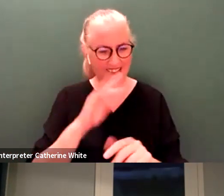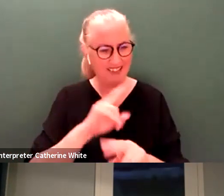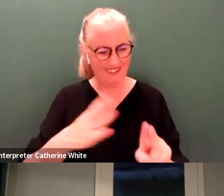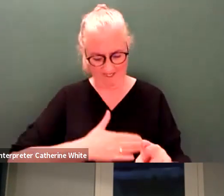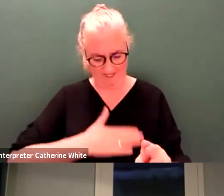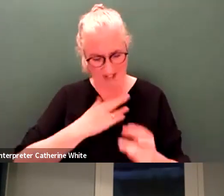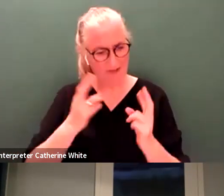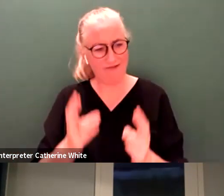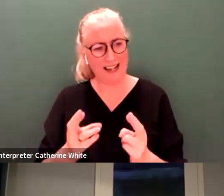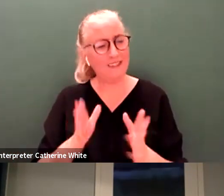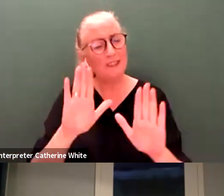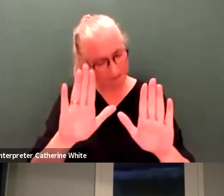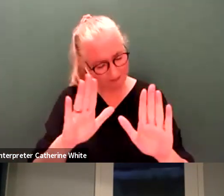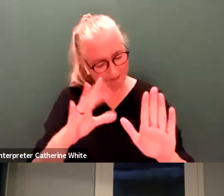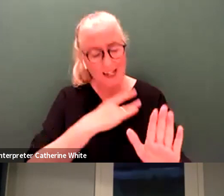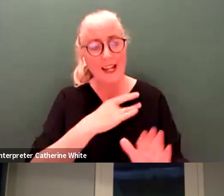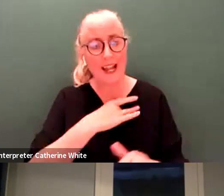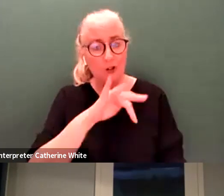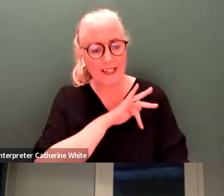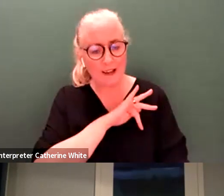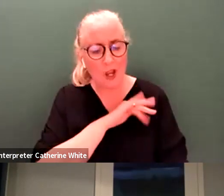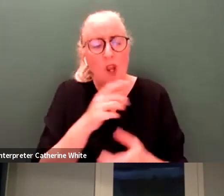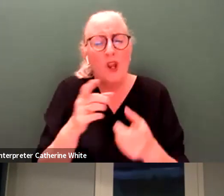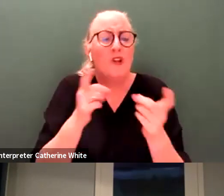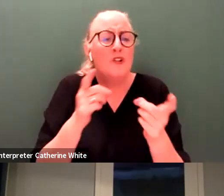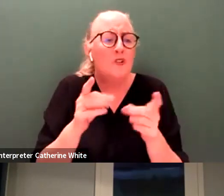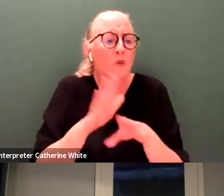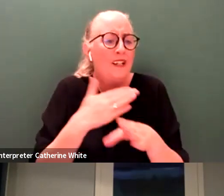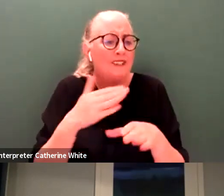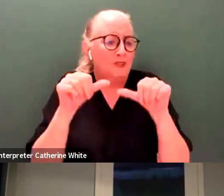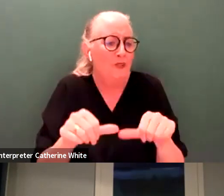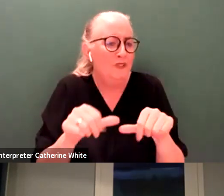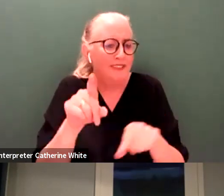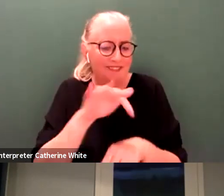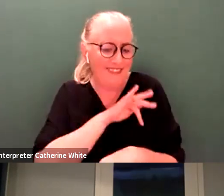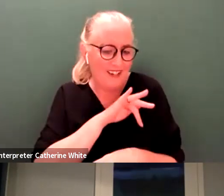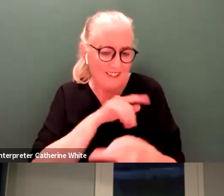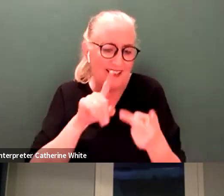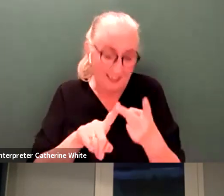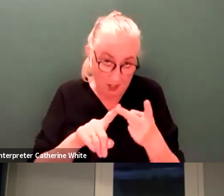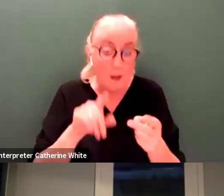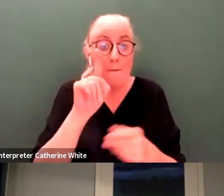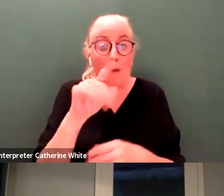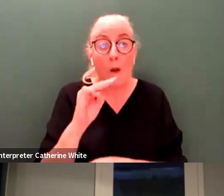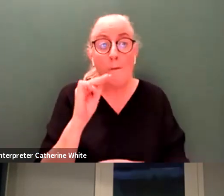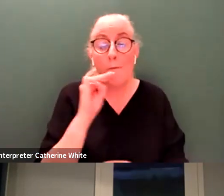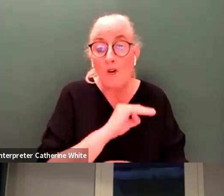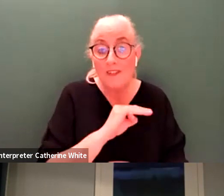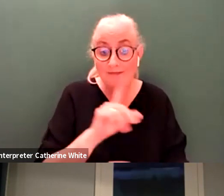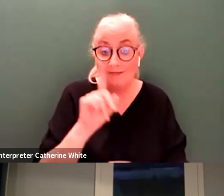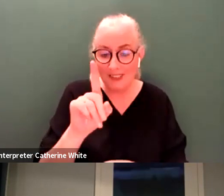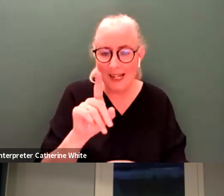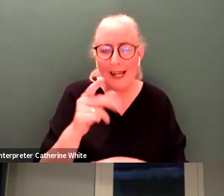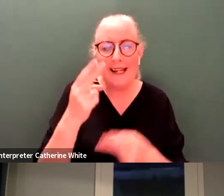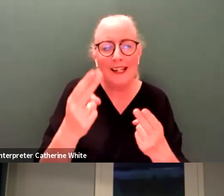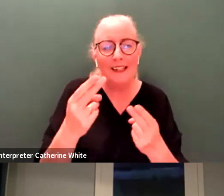well, then just be kind to yourself and do what's right for you at this particular time. I think it's a time also, maybe you need to check